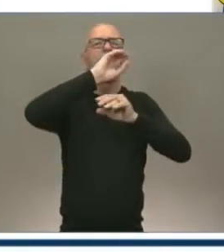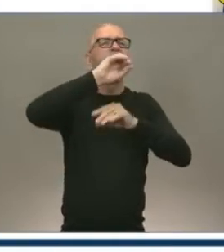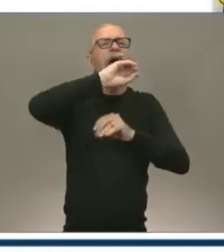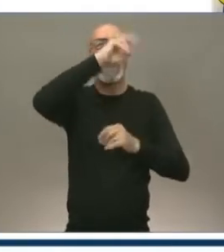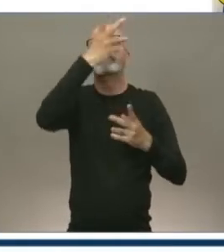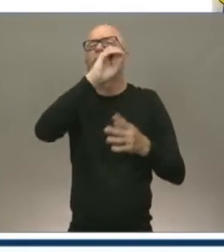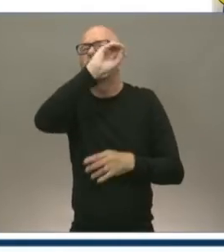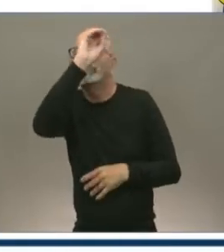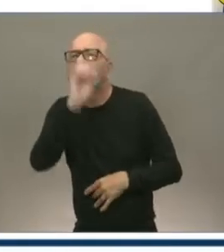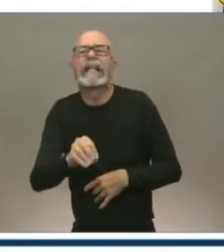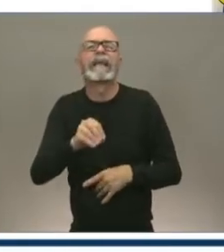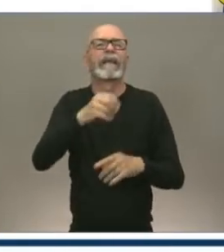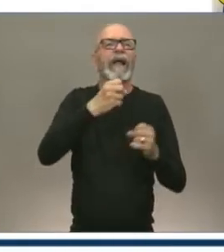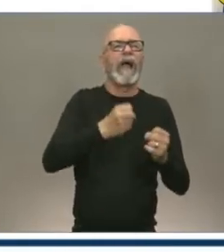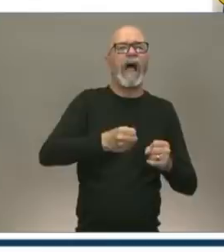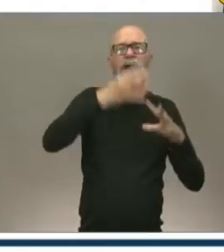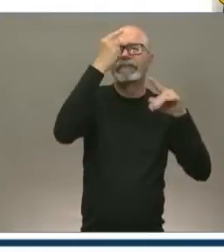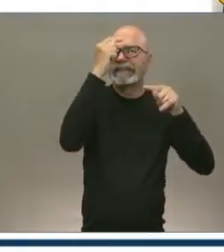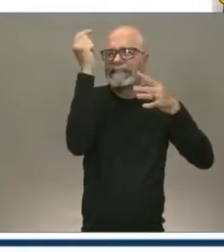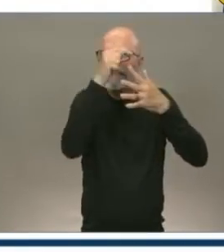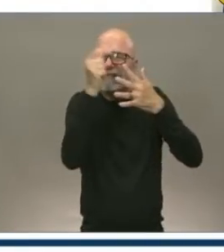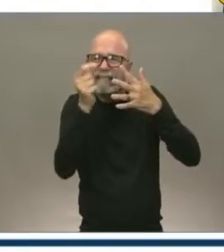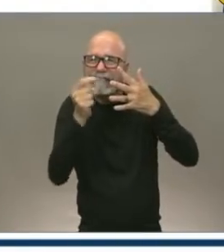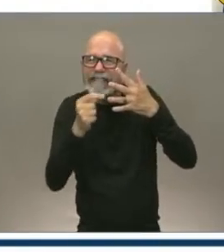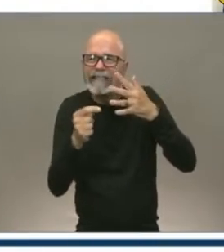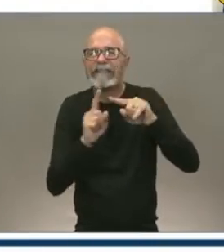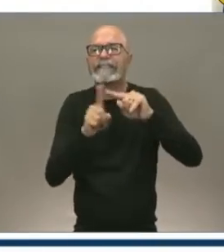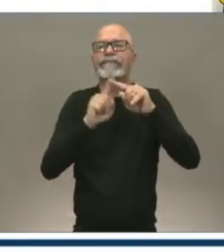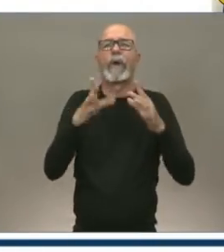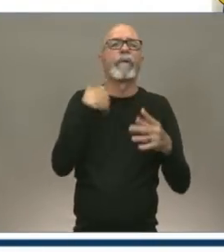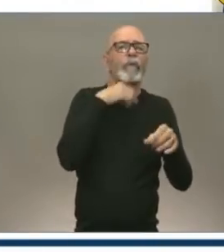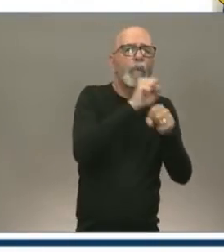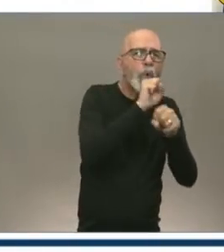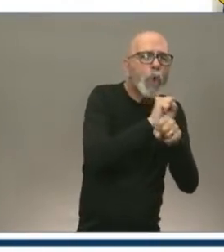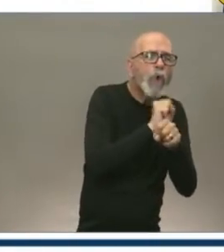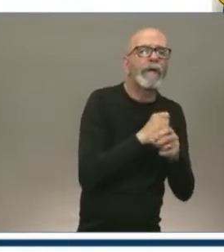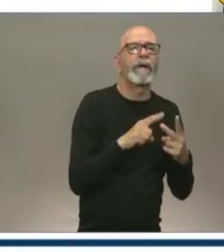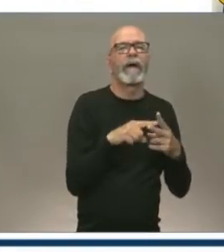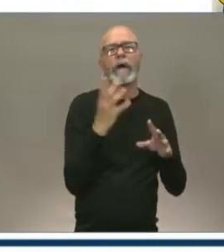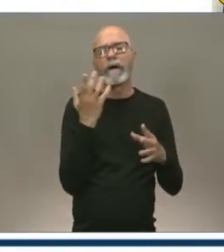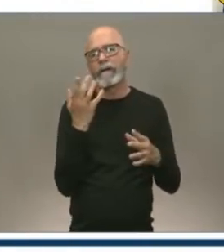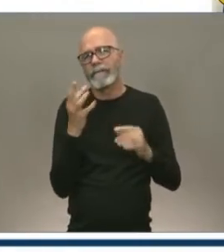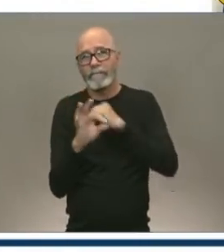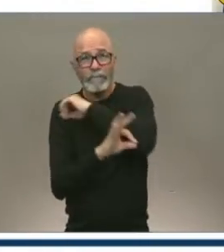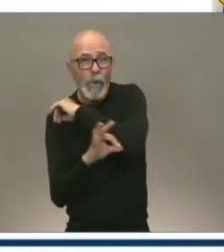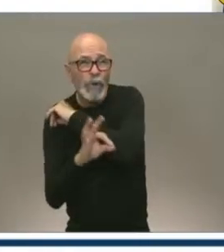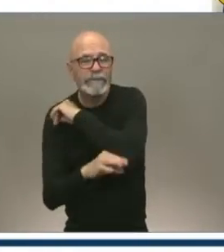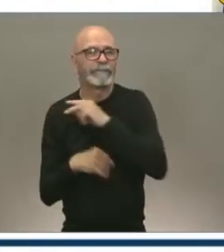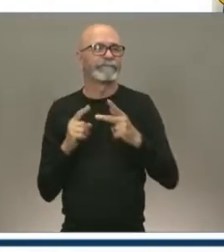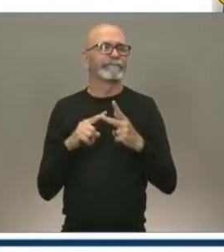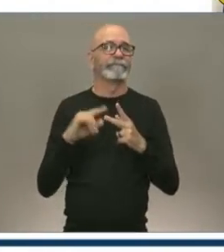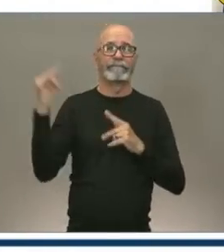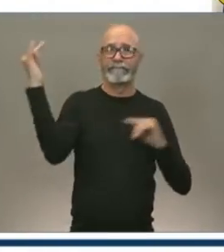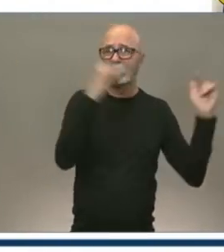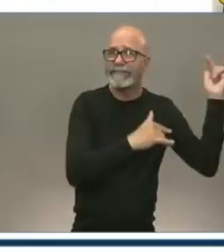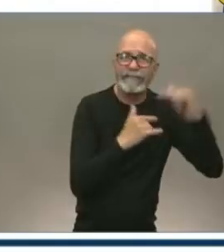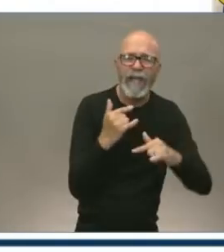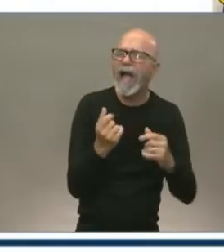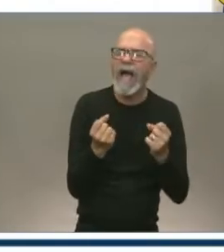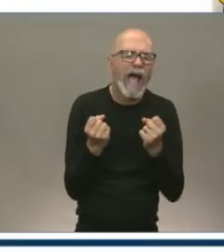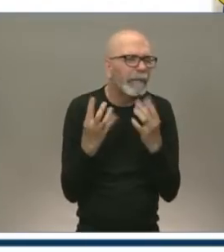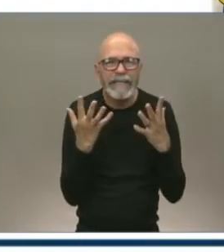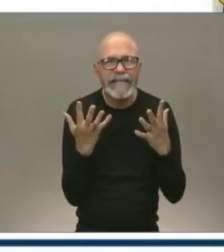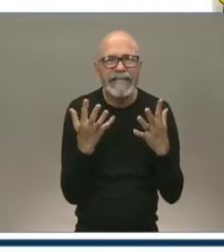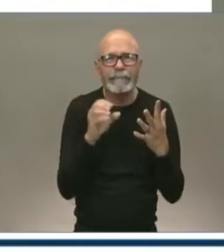have a breakdown on how many are rotational workers versus temporary foreign workers versus snowbirds? I don't